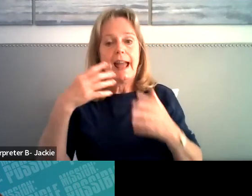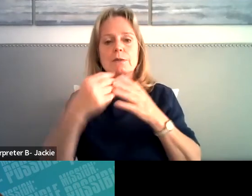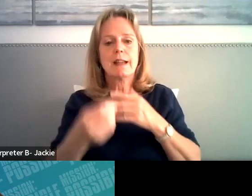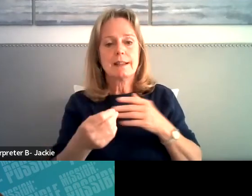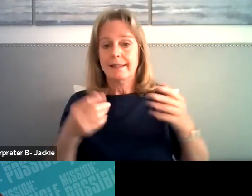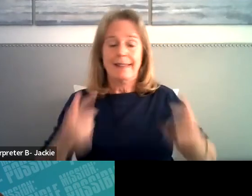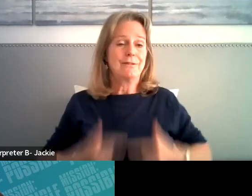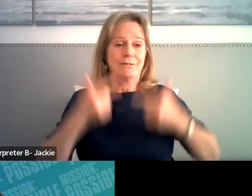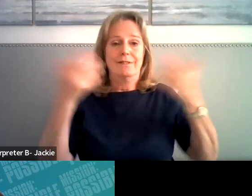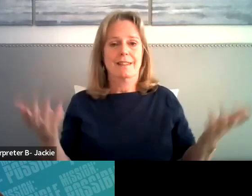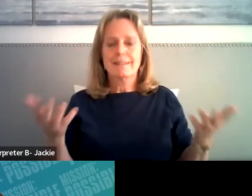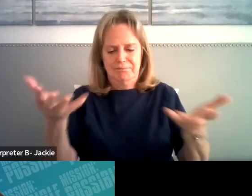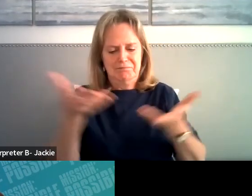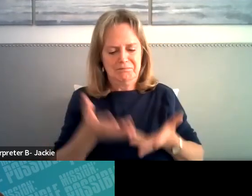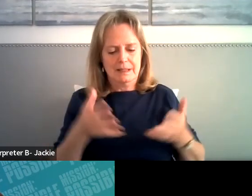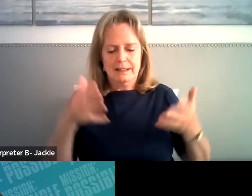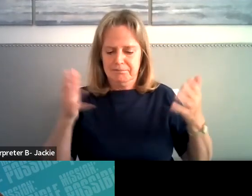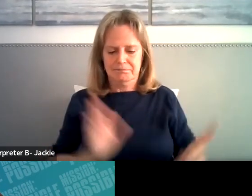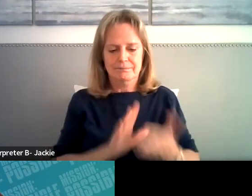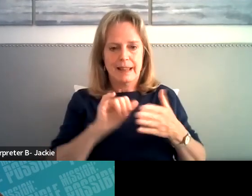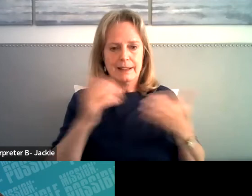life and that's what we have to deal with on a day-to-day basis.